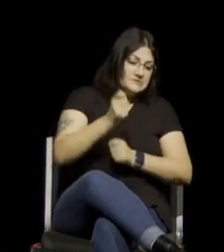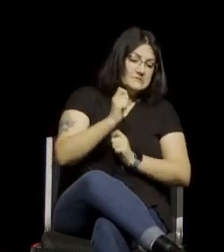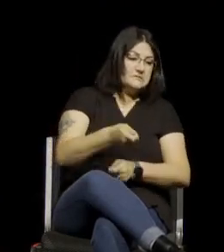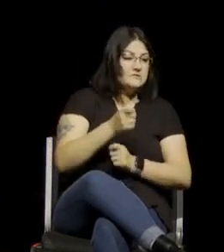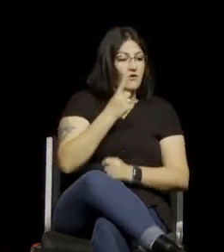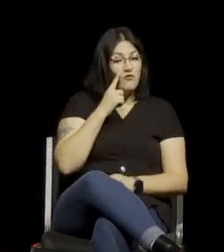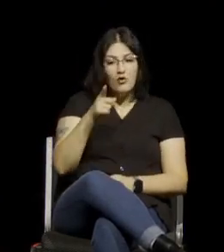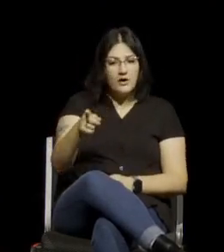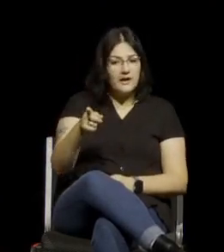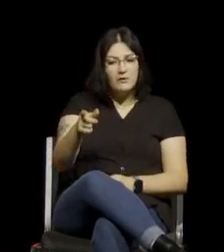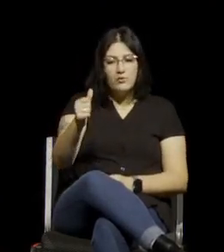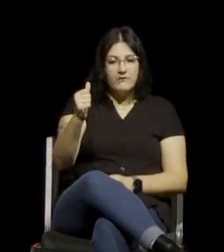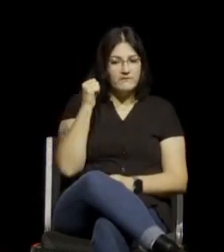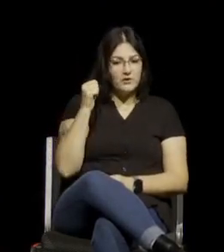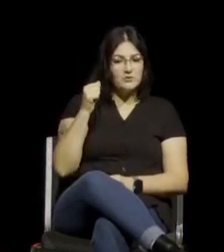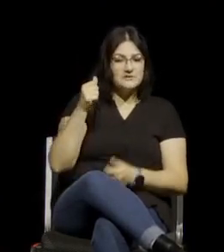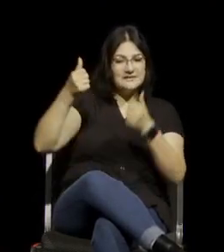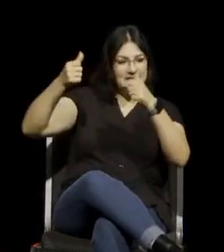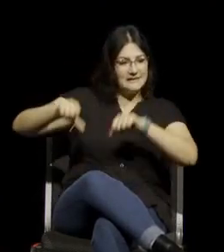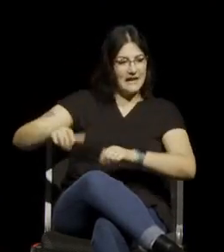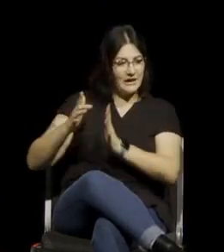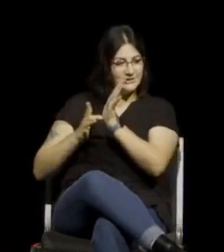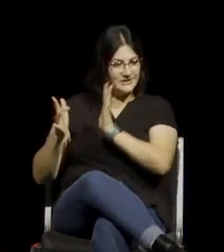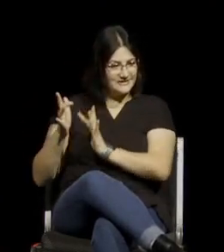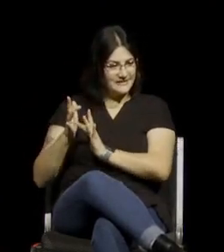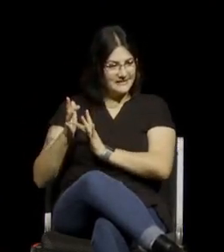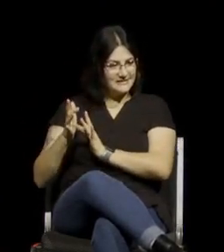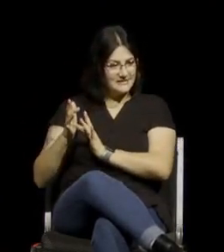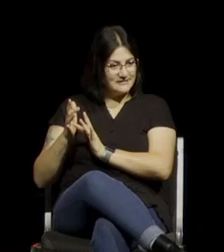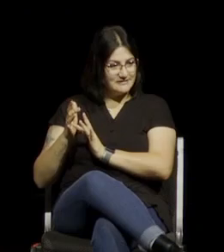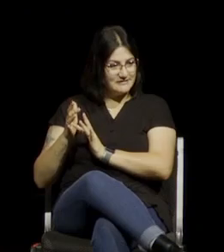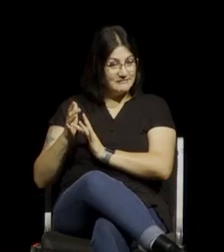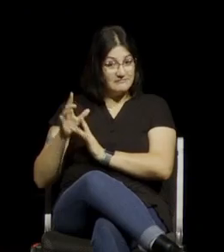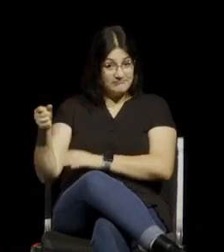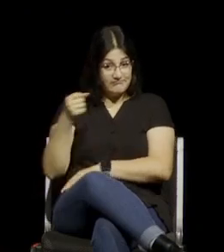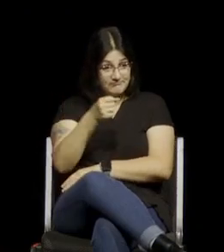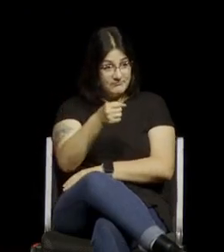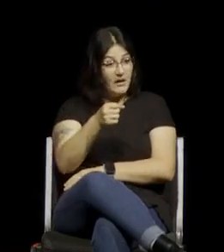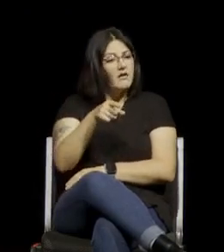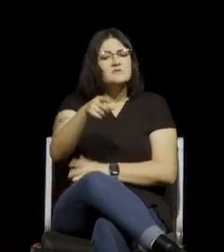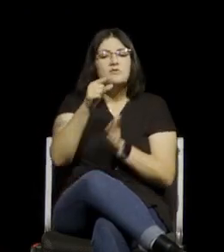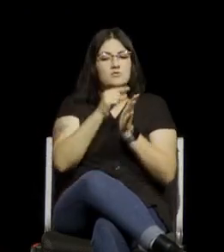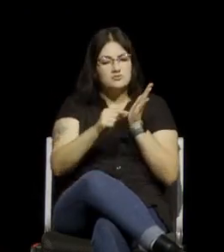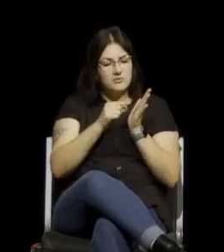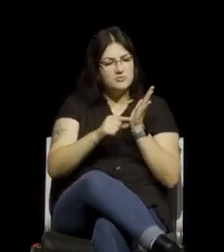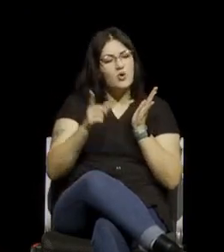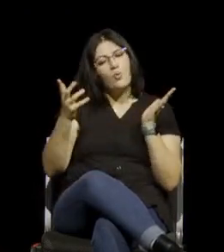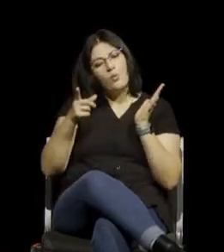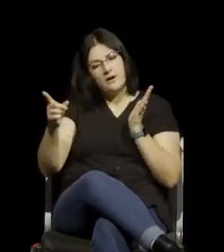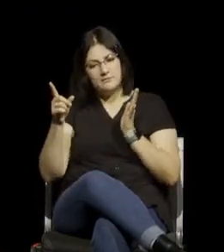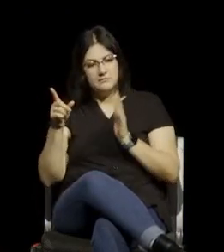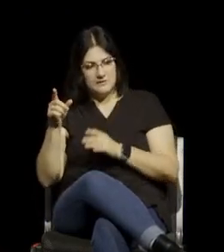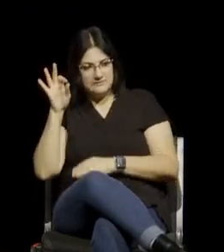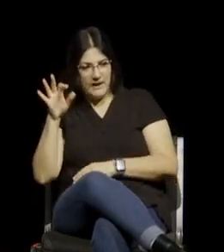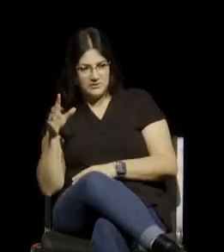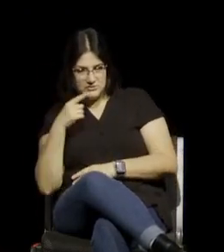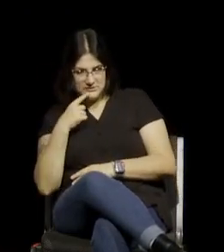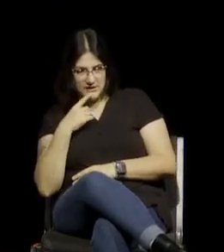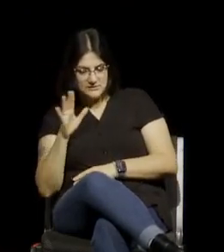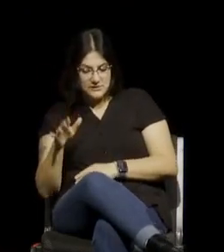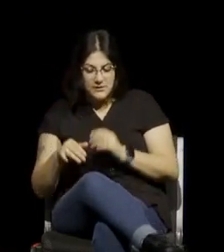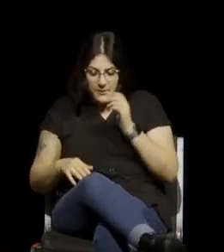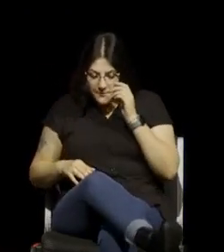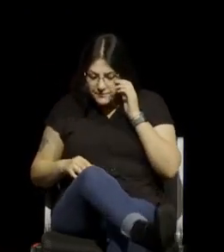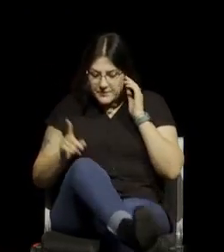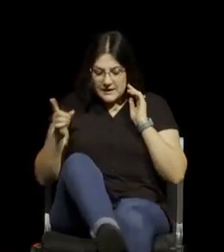for not renouncing his faith in Jesus as Savior and leader of his life, this is what scriptures, or what he says. Samuel Lam